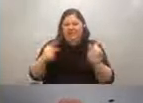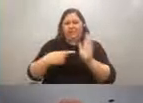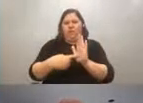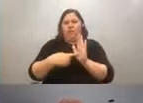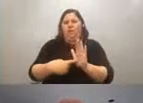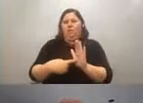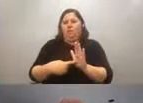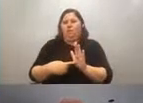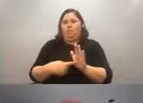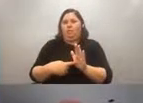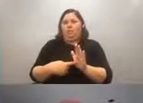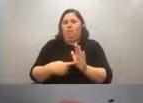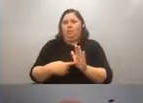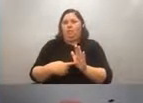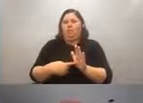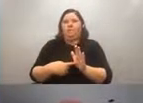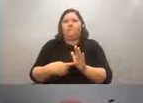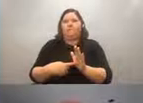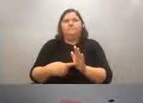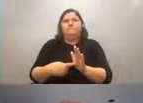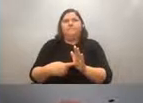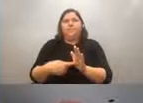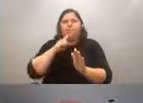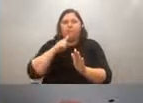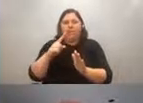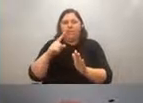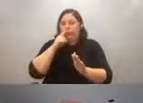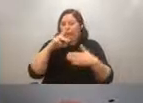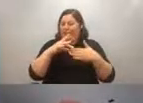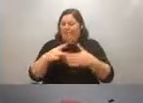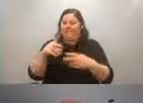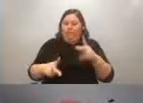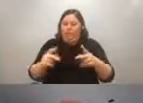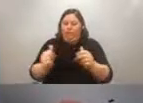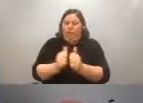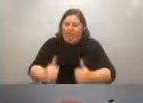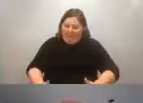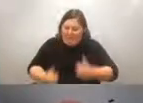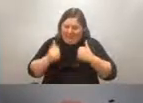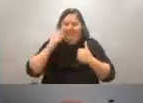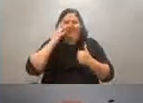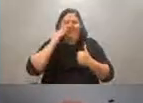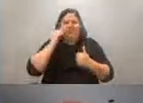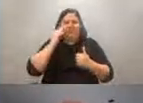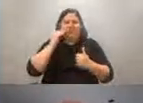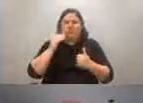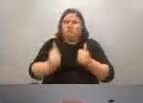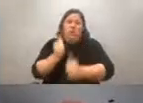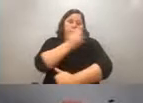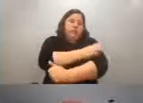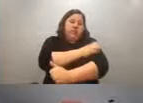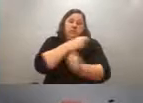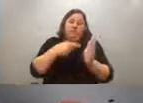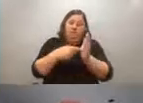is driven by people who have lived experience uh most clinical models i i worked as a clinician for a number of